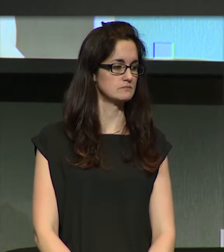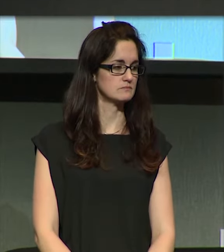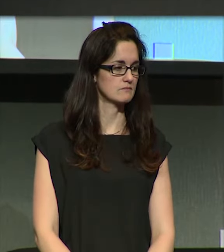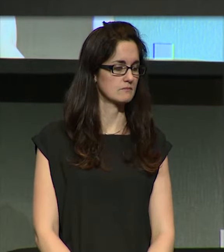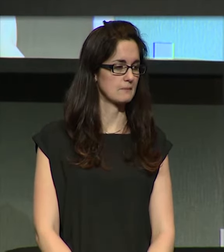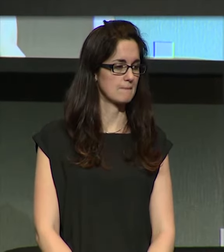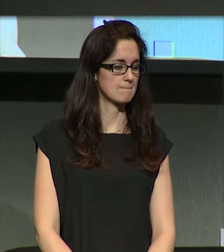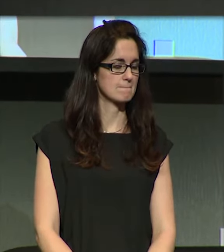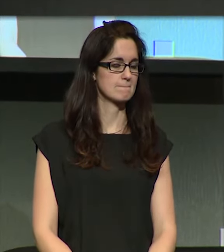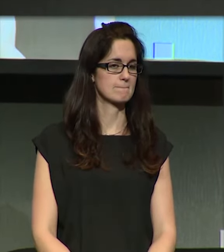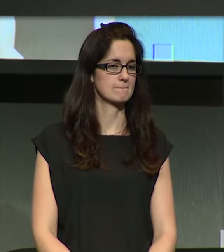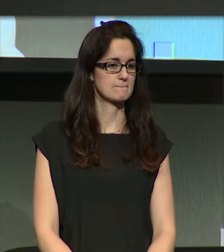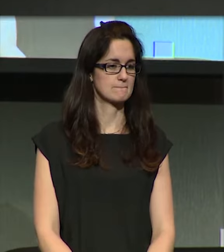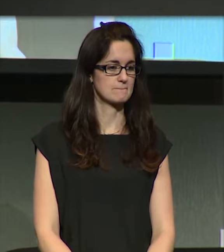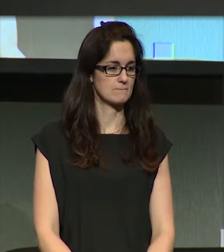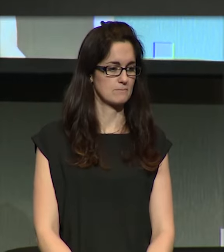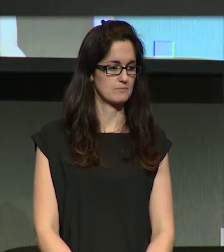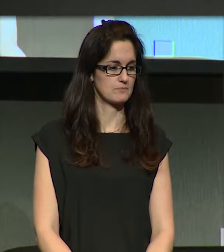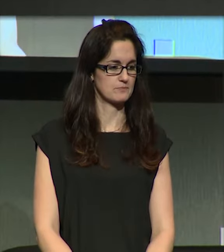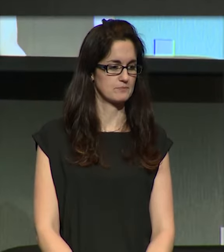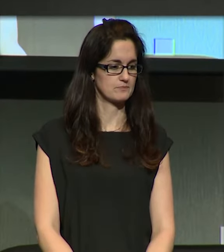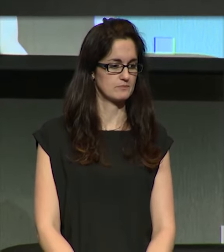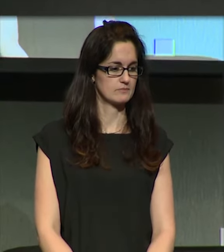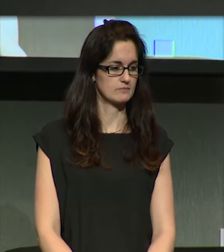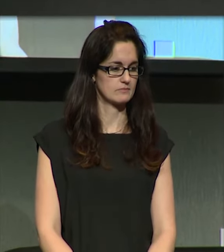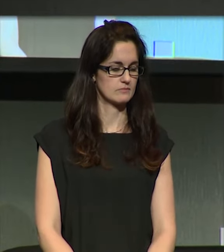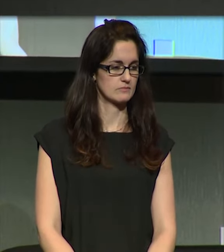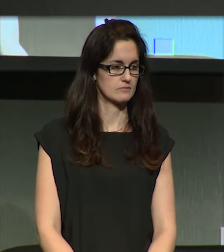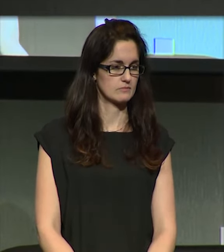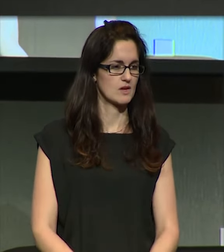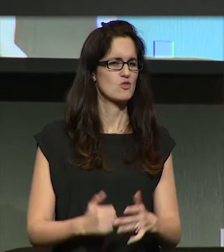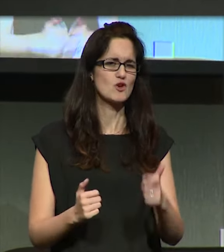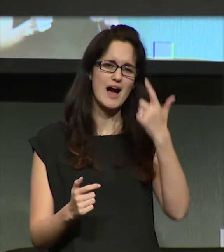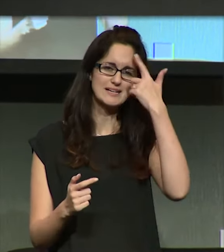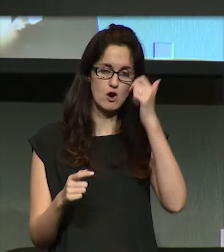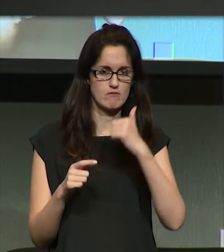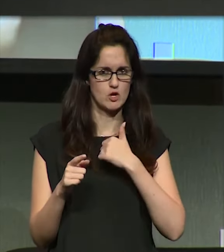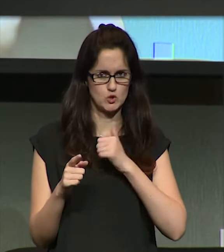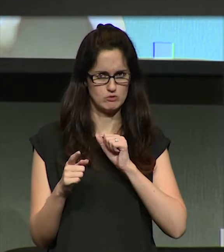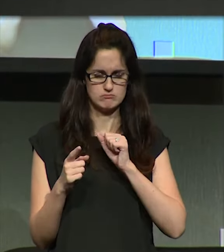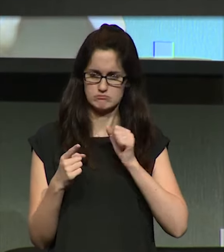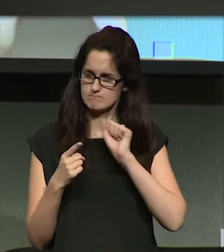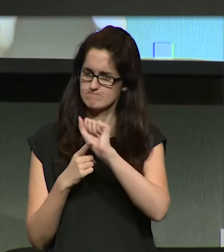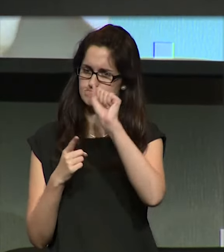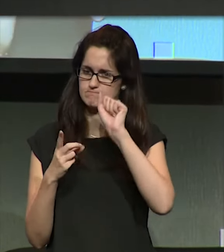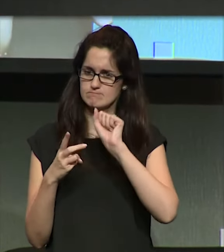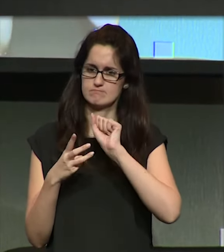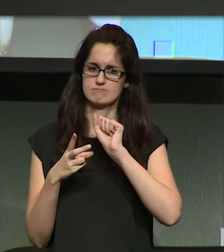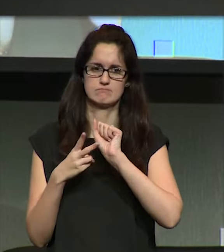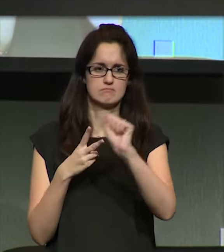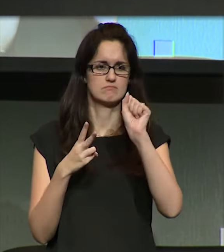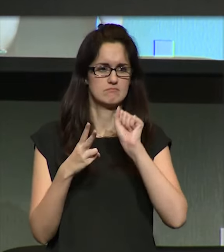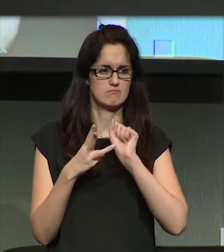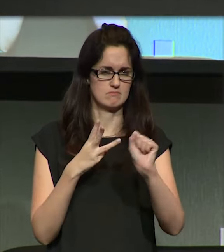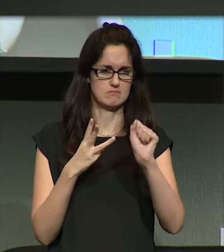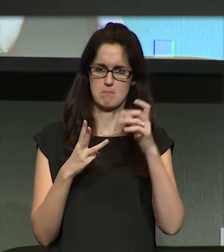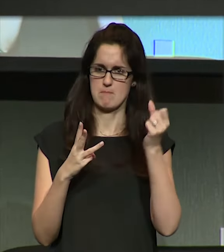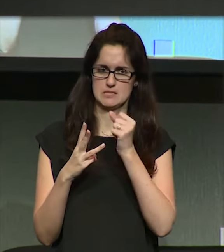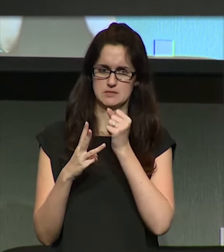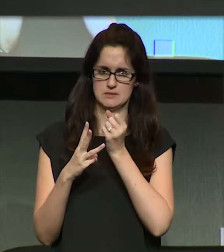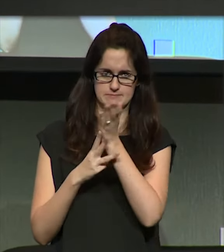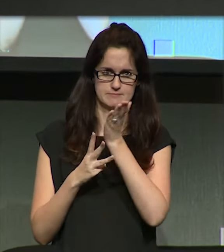It's like this. Those notions of being Italian and being Aboriginal, being Australian, are mediations upon